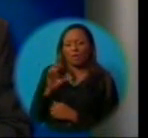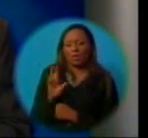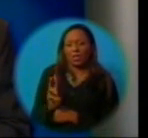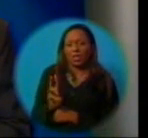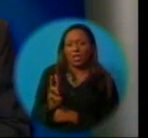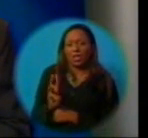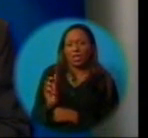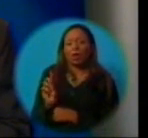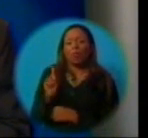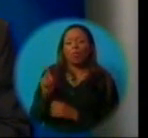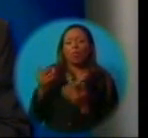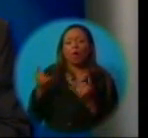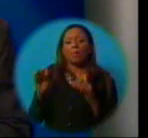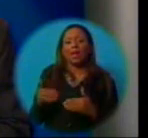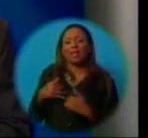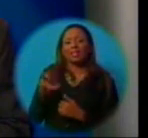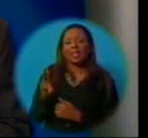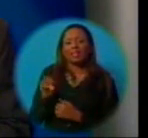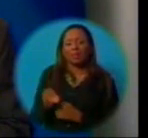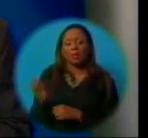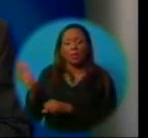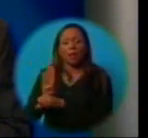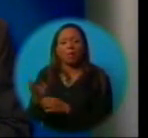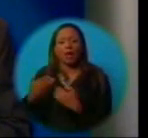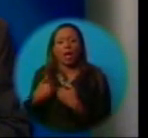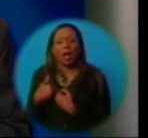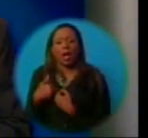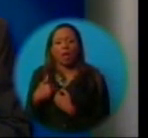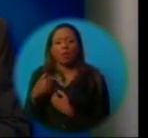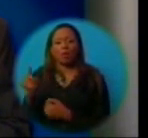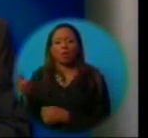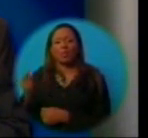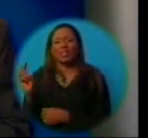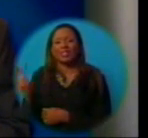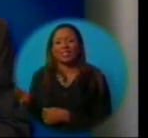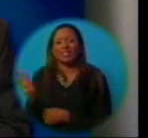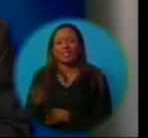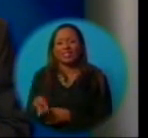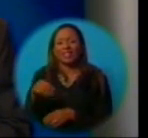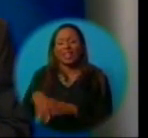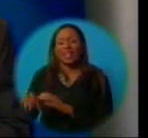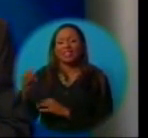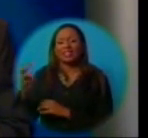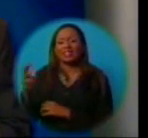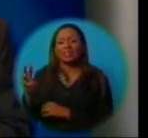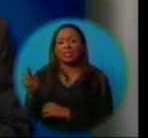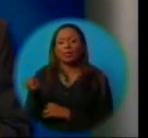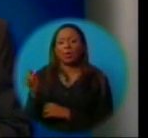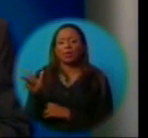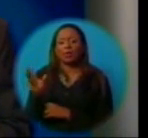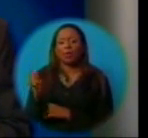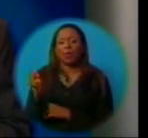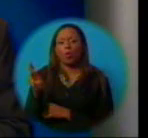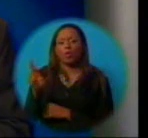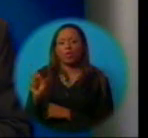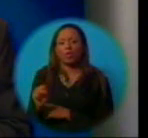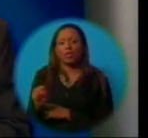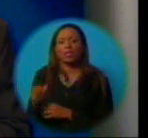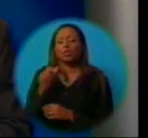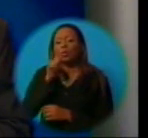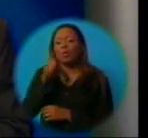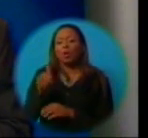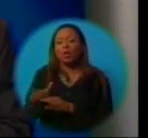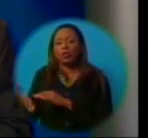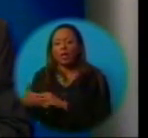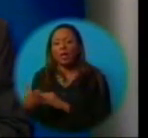Stewart getting 70. Barbados in reply were skittled out for 66 in 16.3 overs to lose by